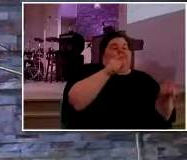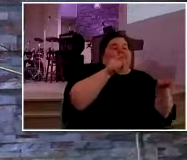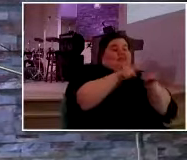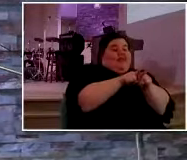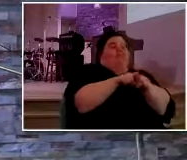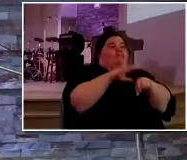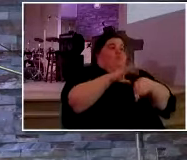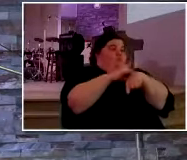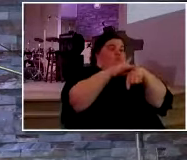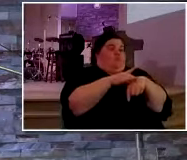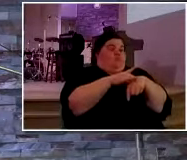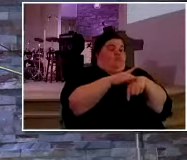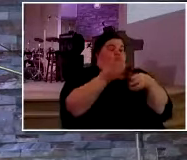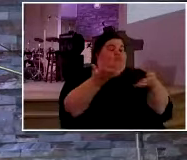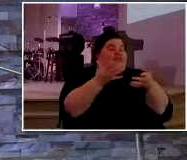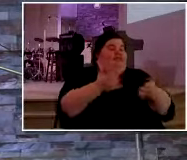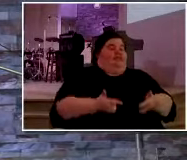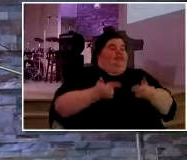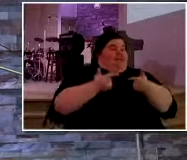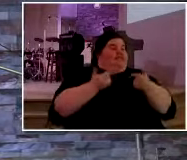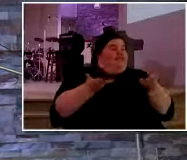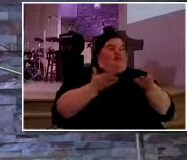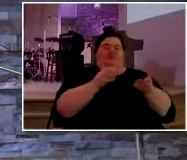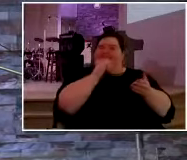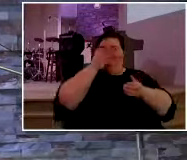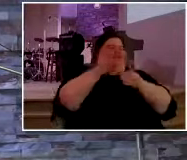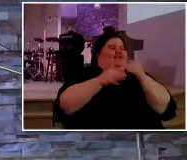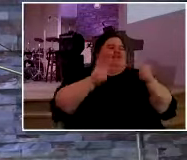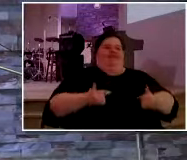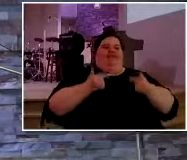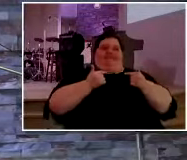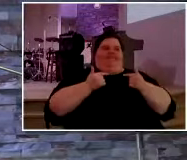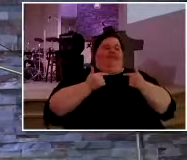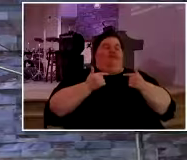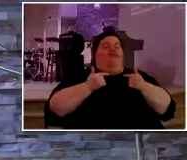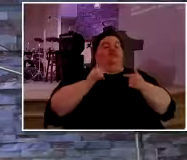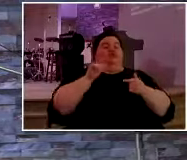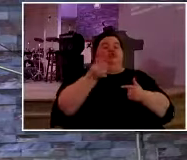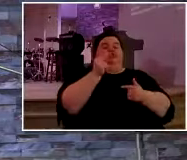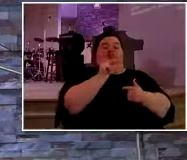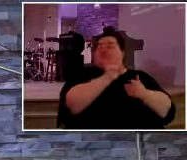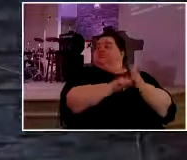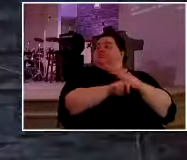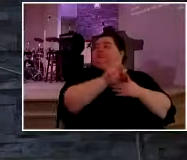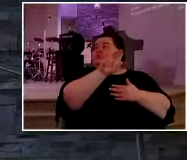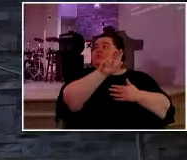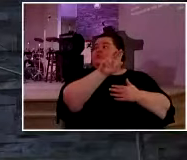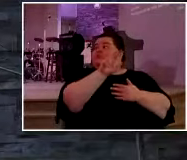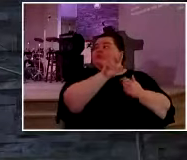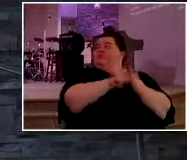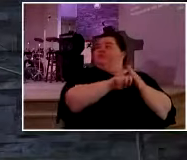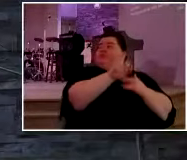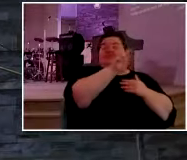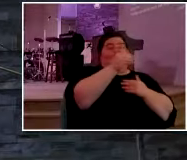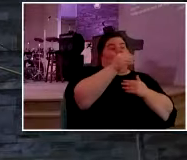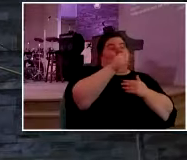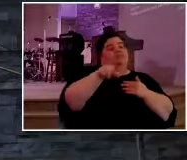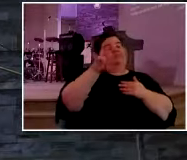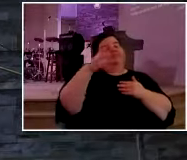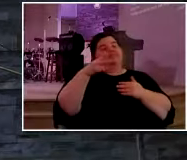of life. John chapter 3 and verse 15. That whosoever believeth in Him should not